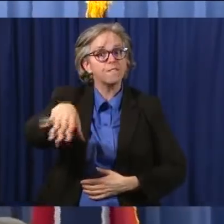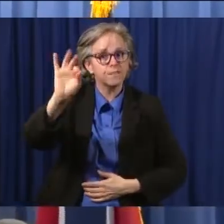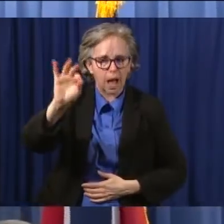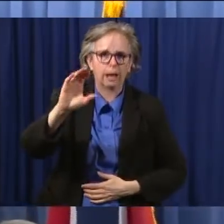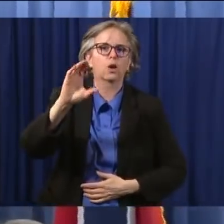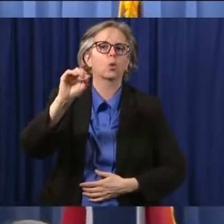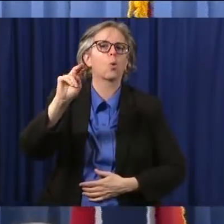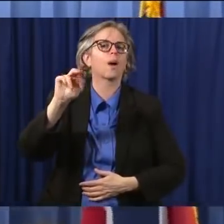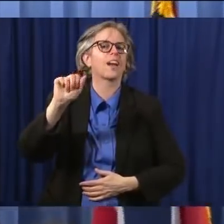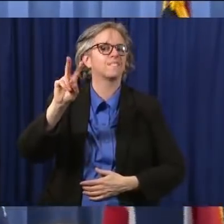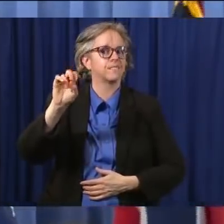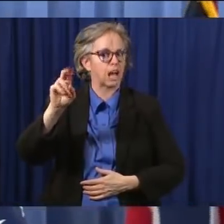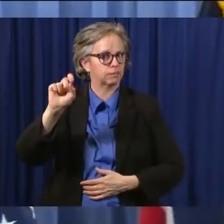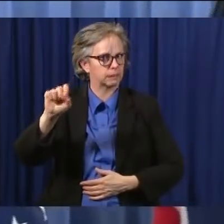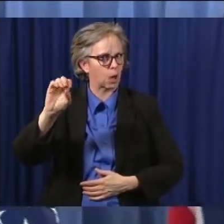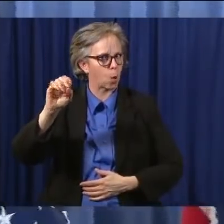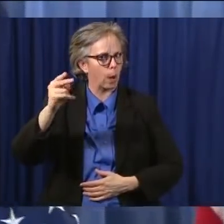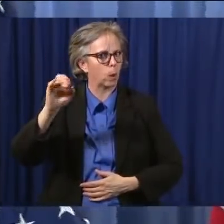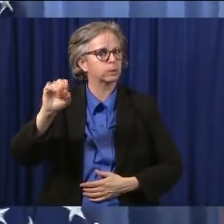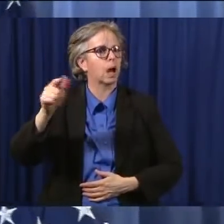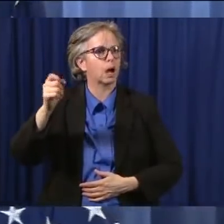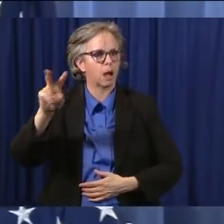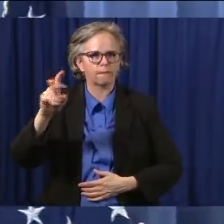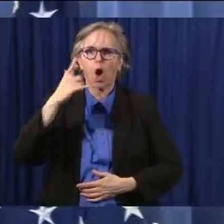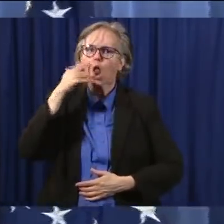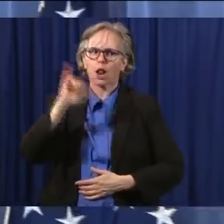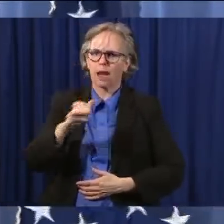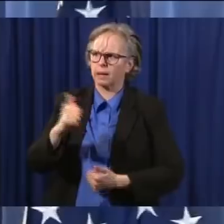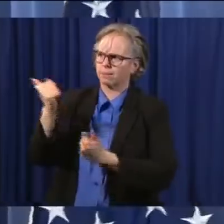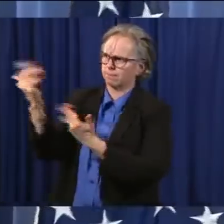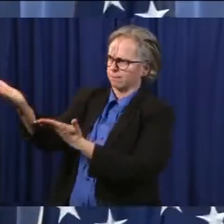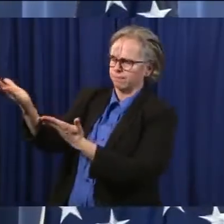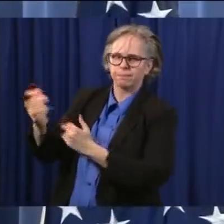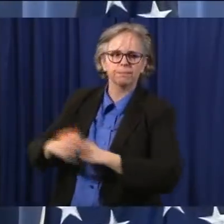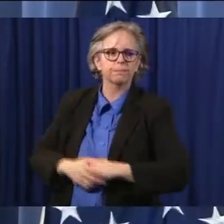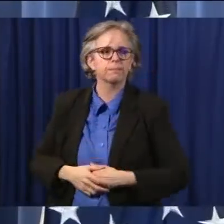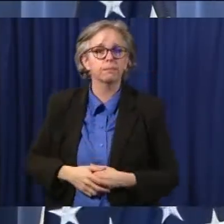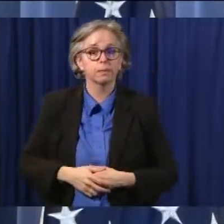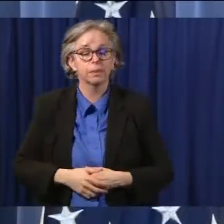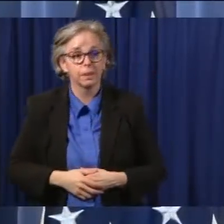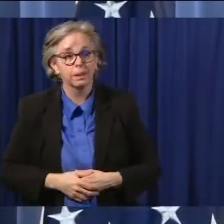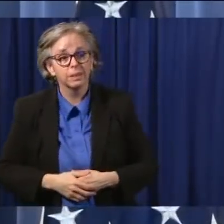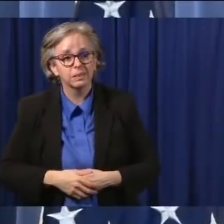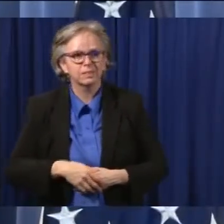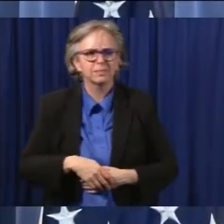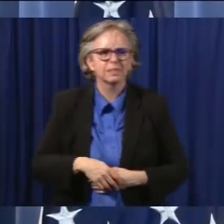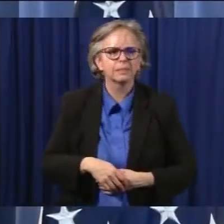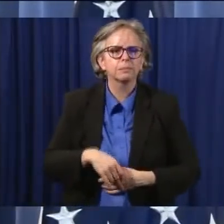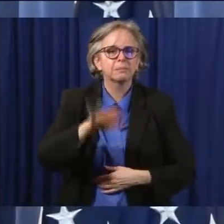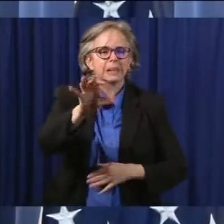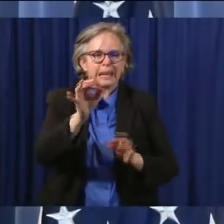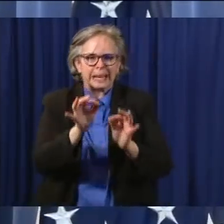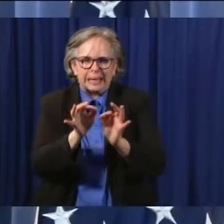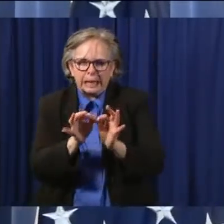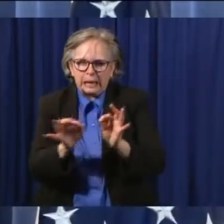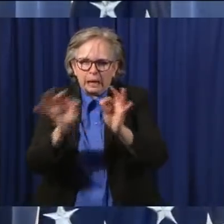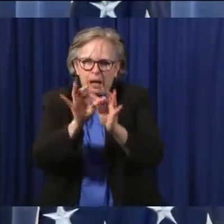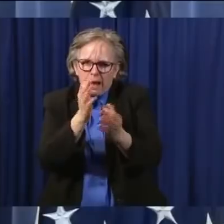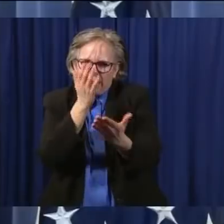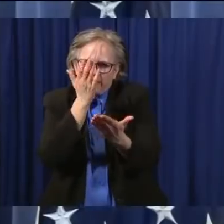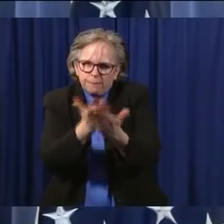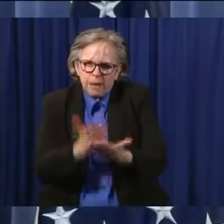coronavirus.ohio.gov. They look at key factors associated with health and well-being so we can better determine